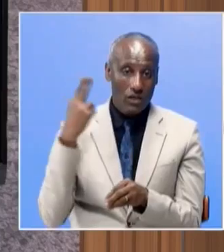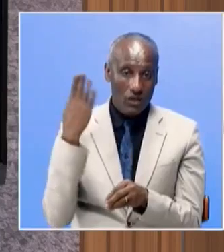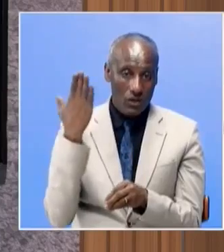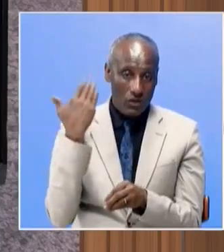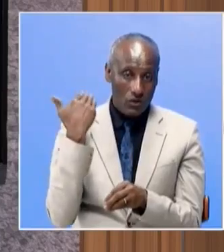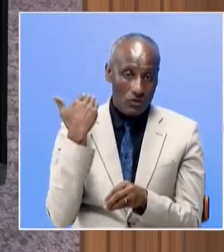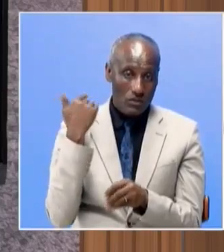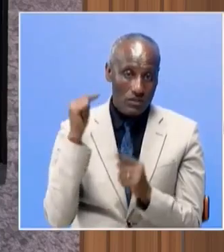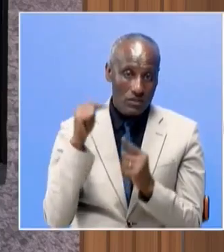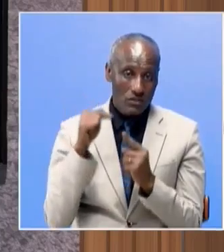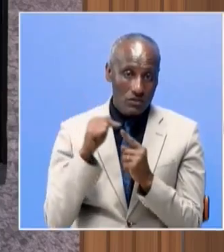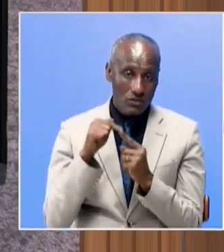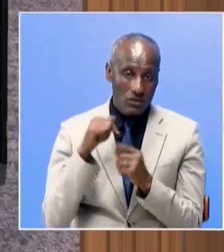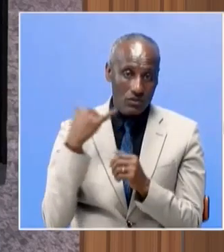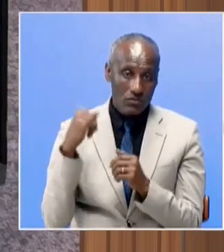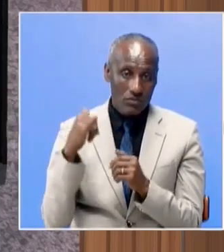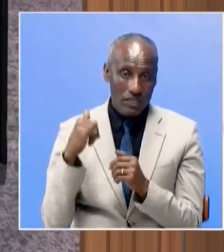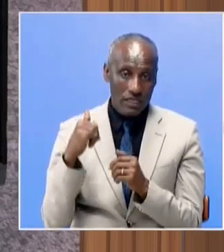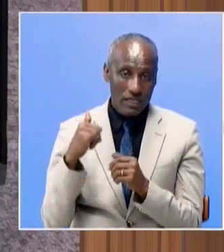other?